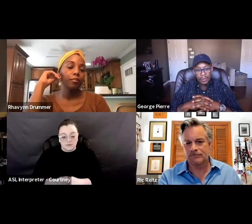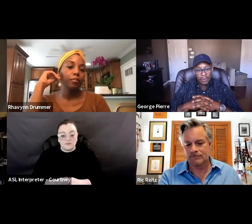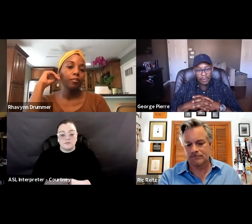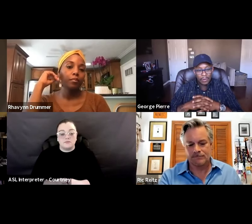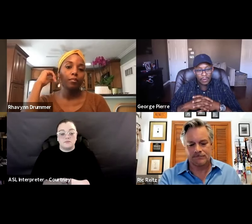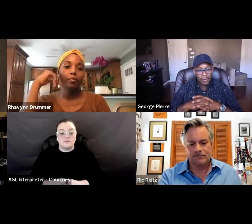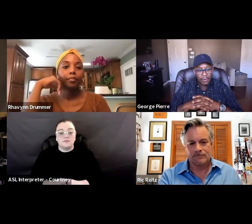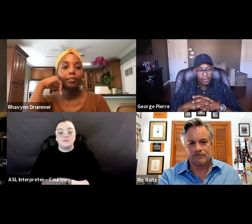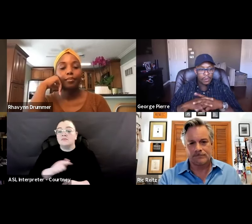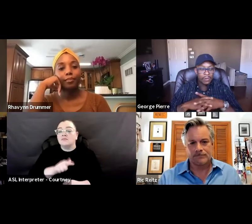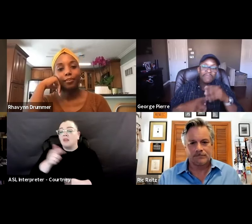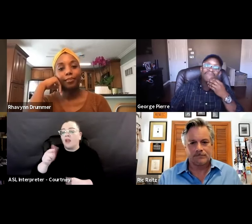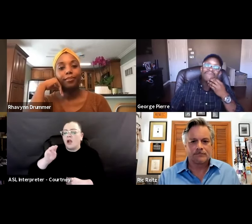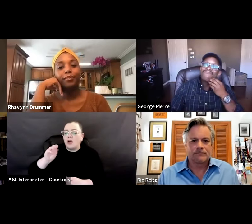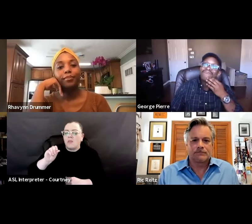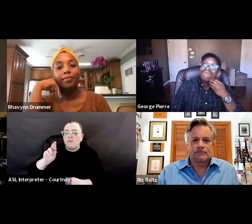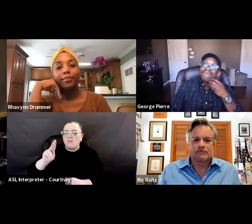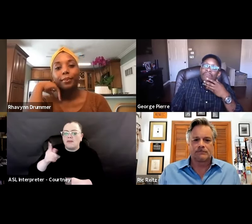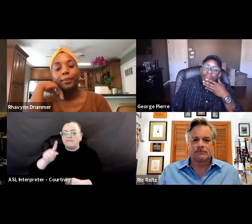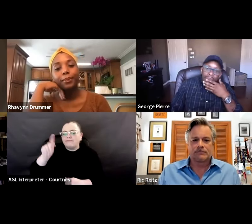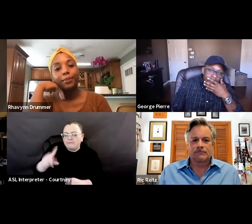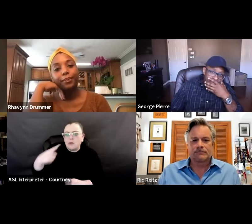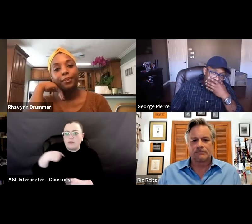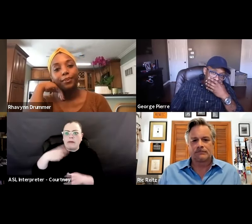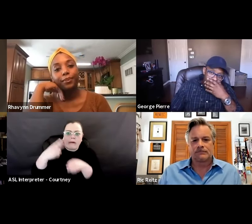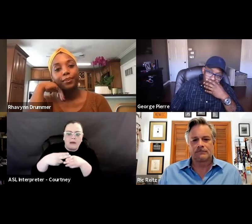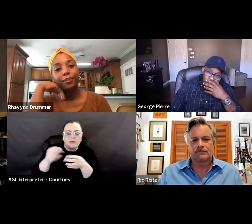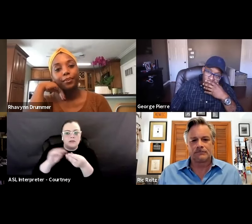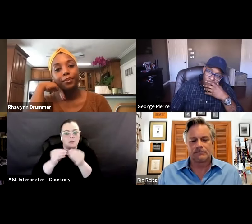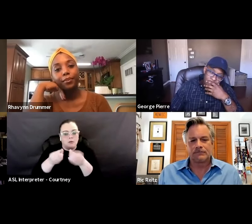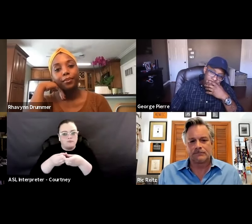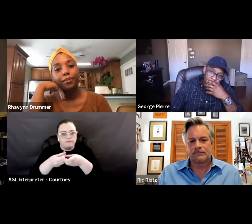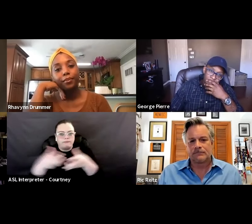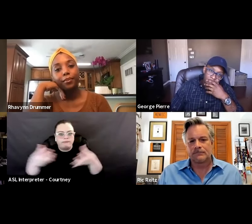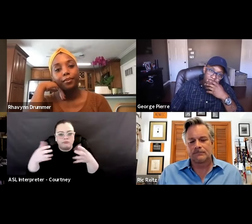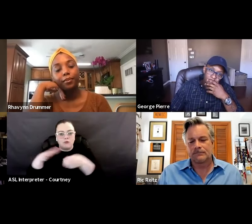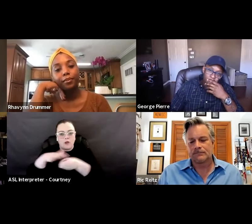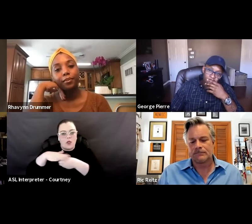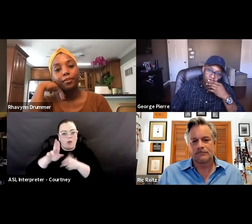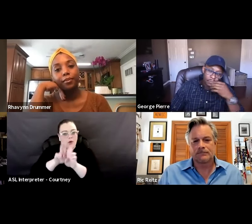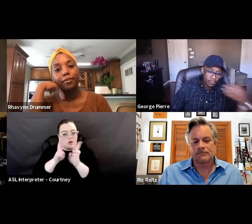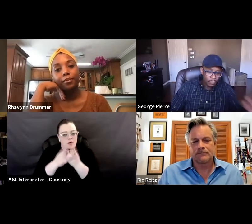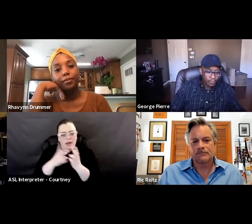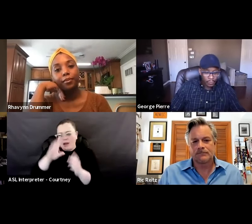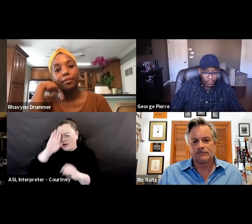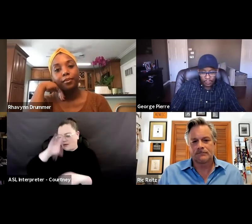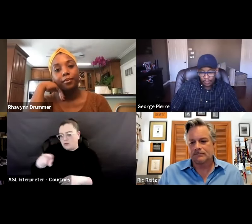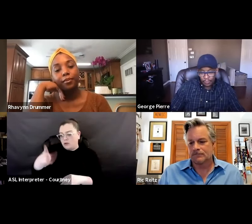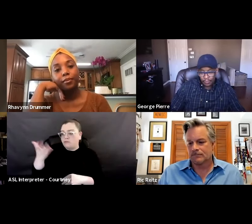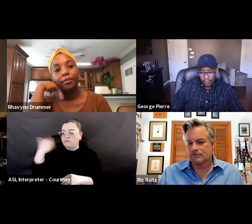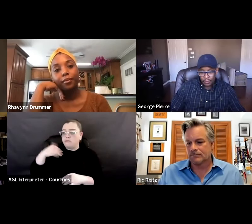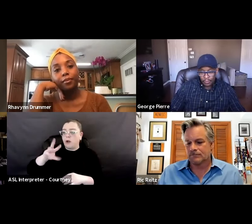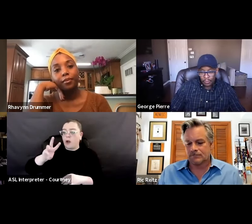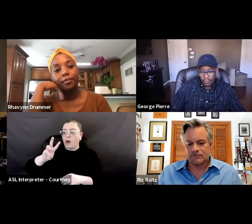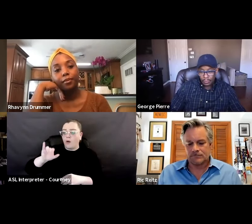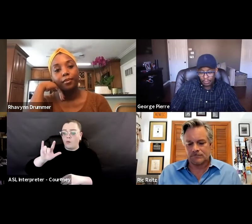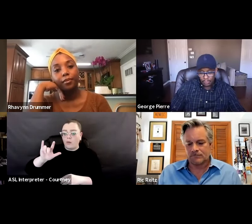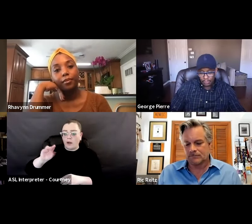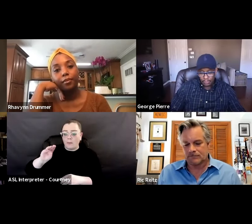over 2,500 members here in the local. Now, I know when you were in Wilmington, you were among the first, you may have been the very